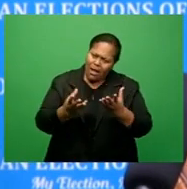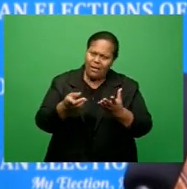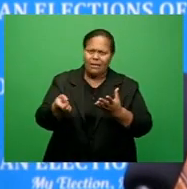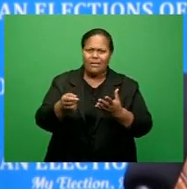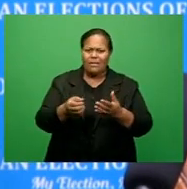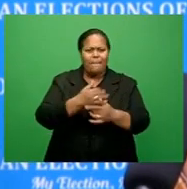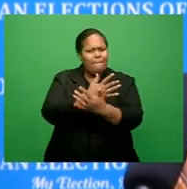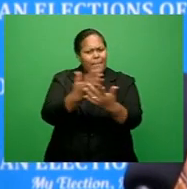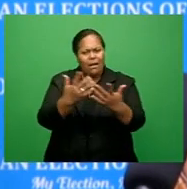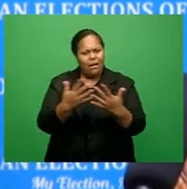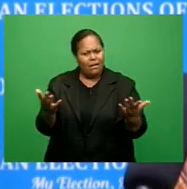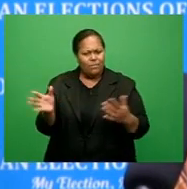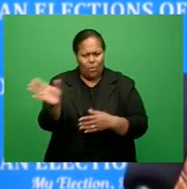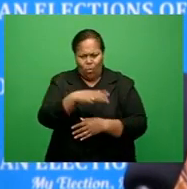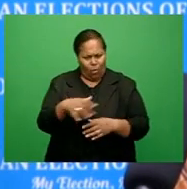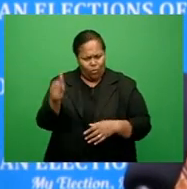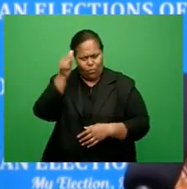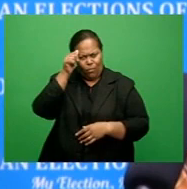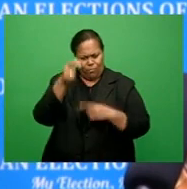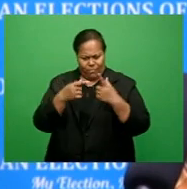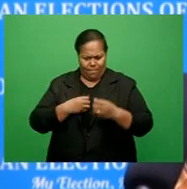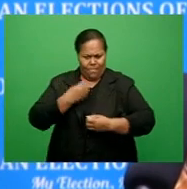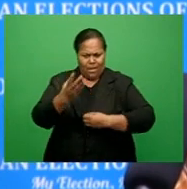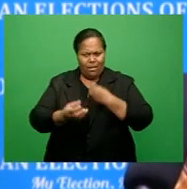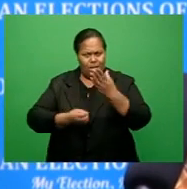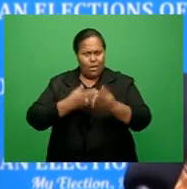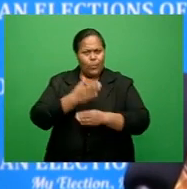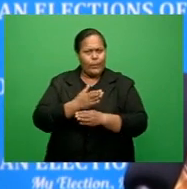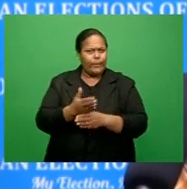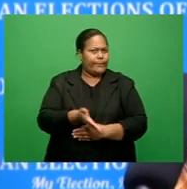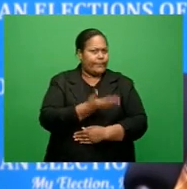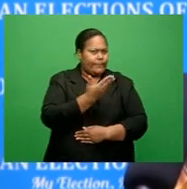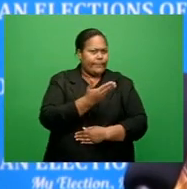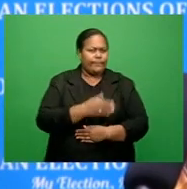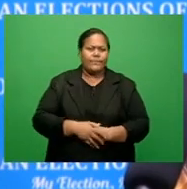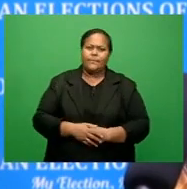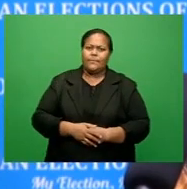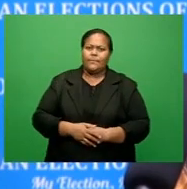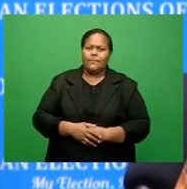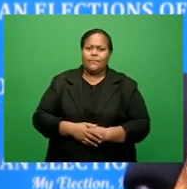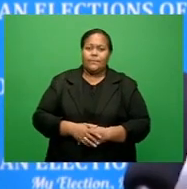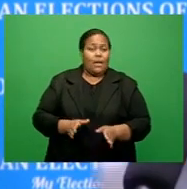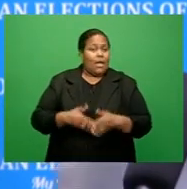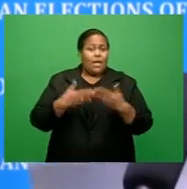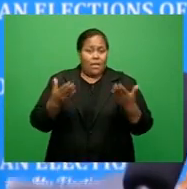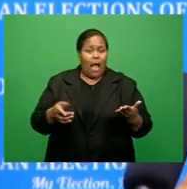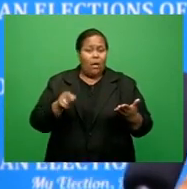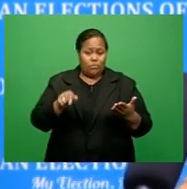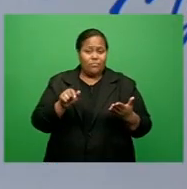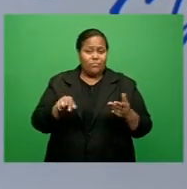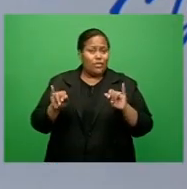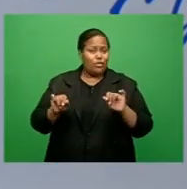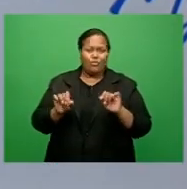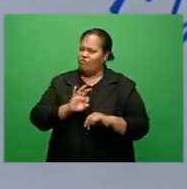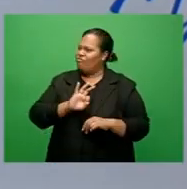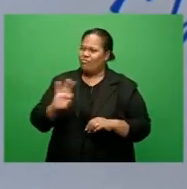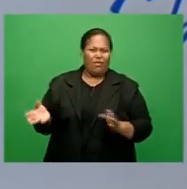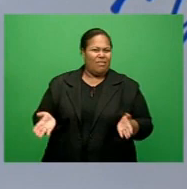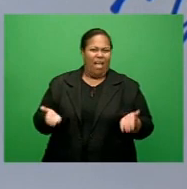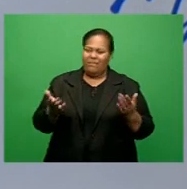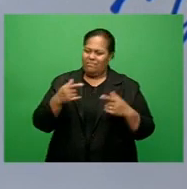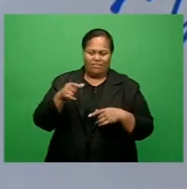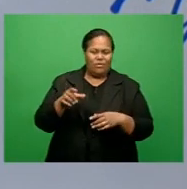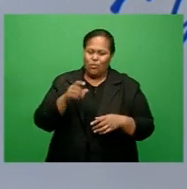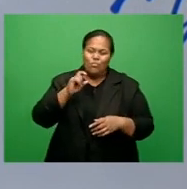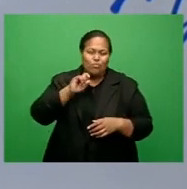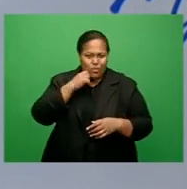statement of that information as well. Saneem says this matter will not be taken lightly. He adds, should the matter